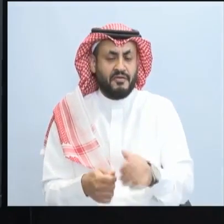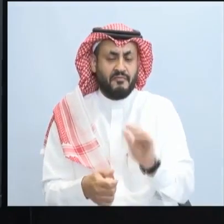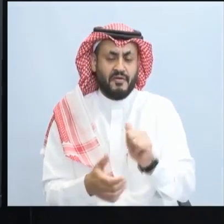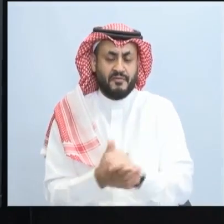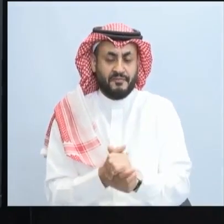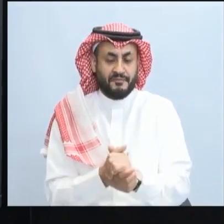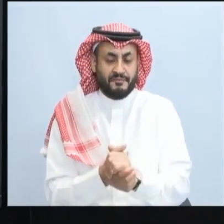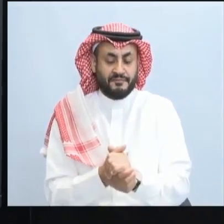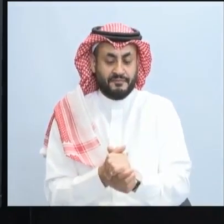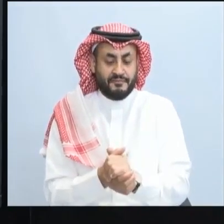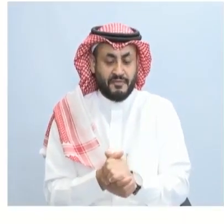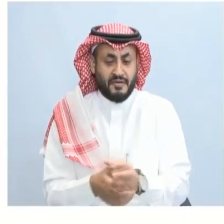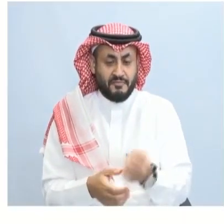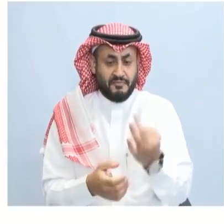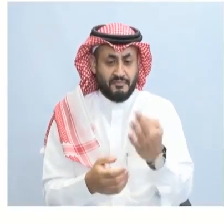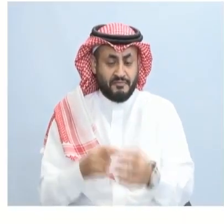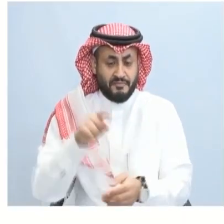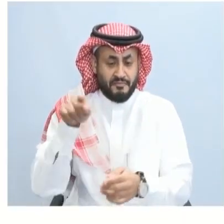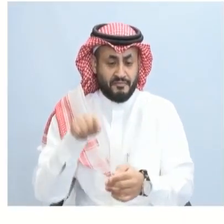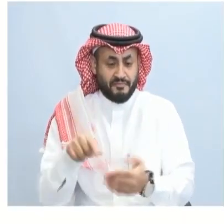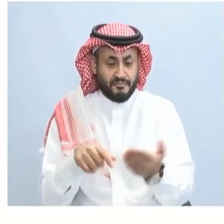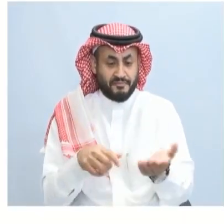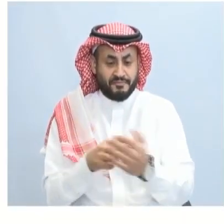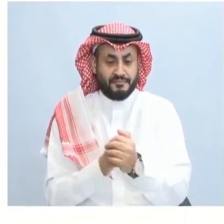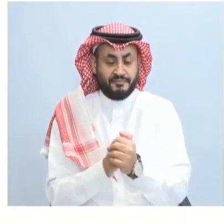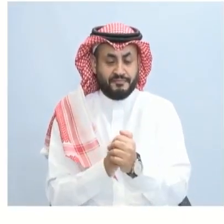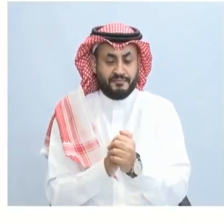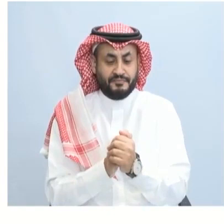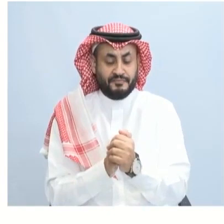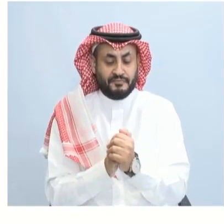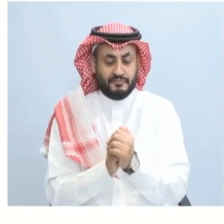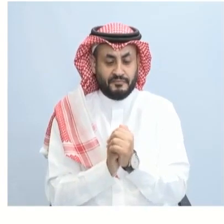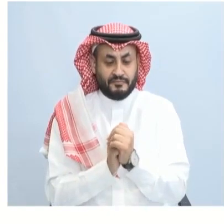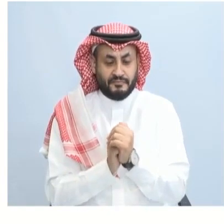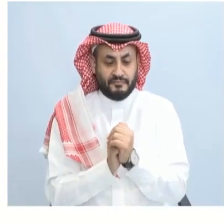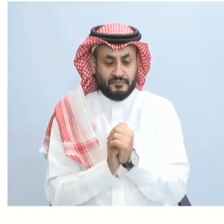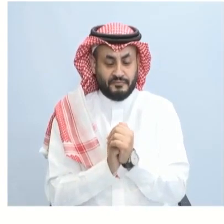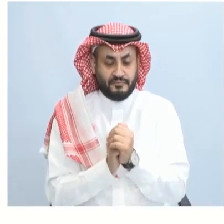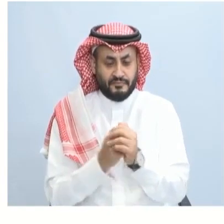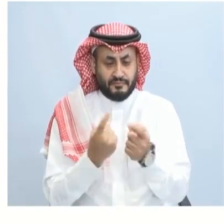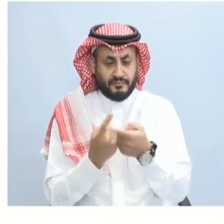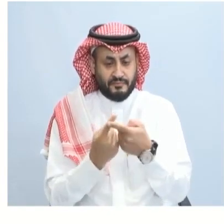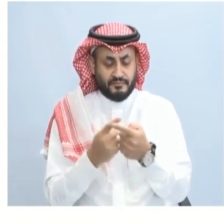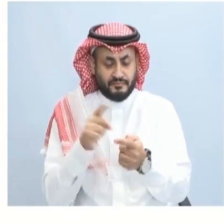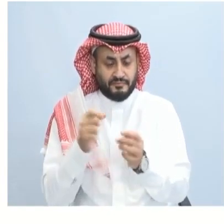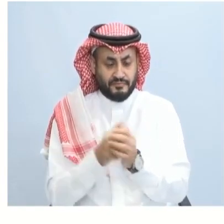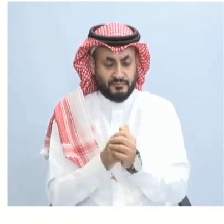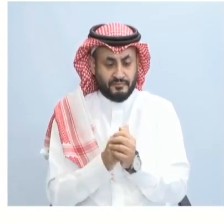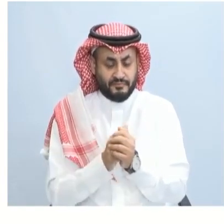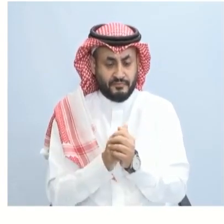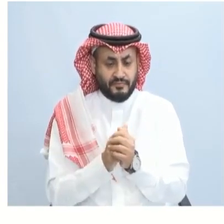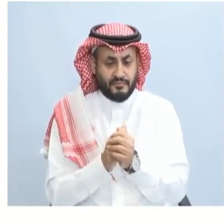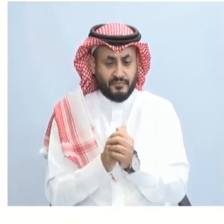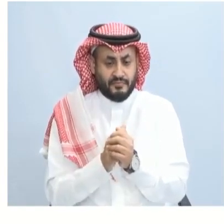do have our questions, which are in the discussion part we have here about the conversation. The first question is, what options